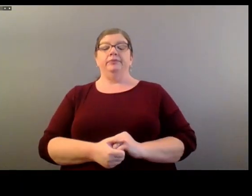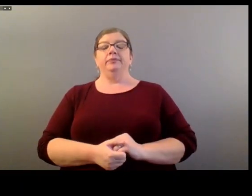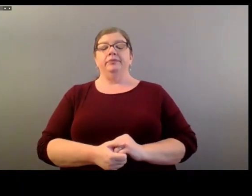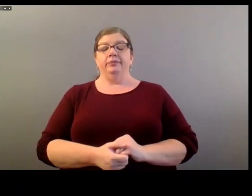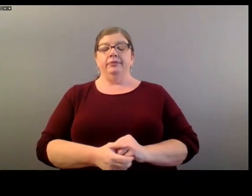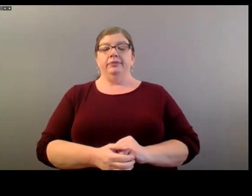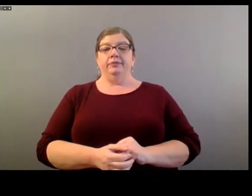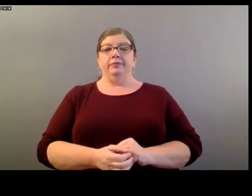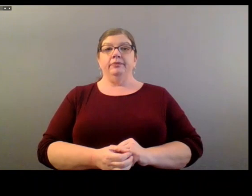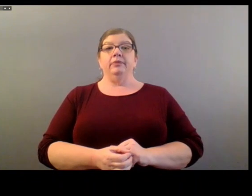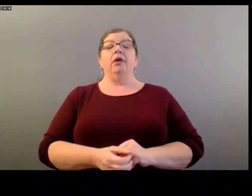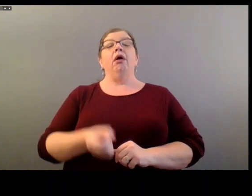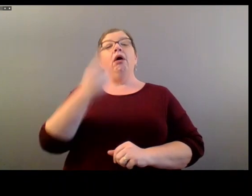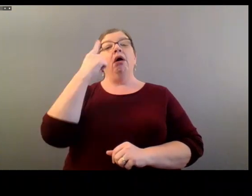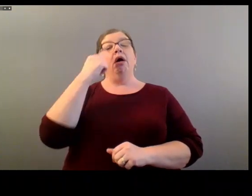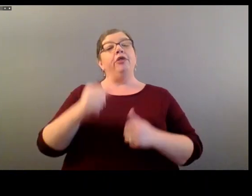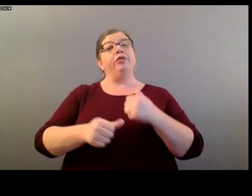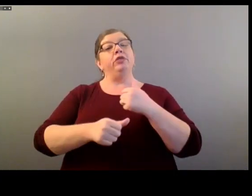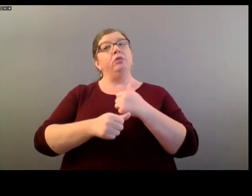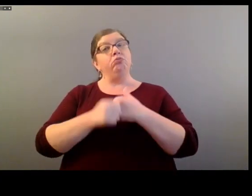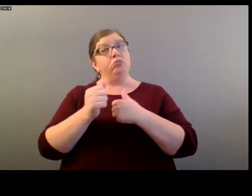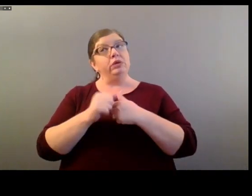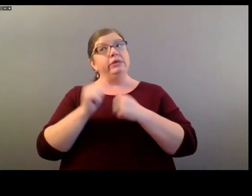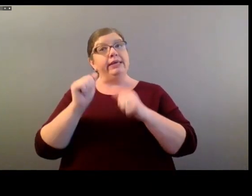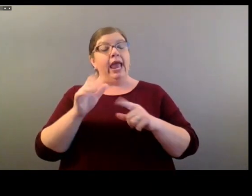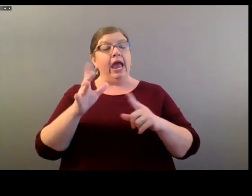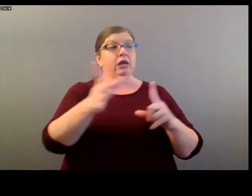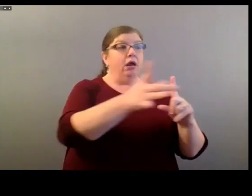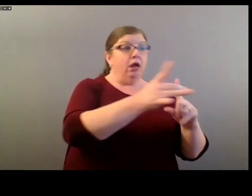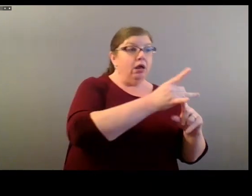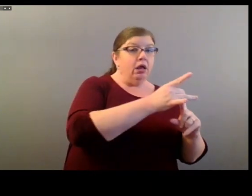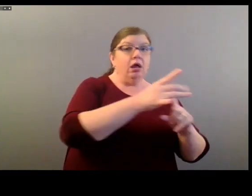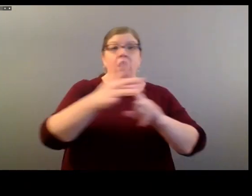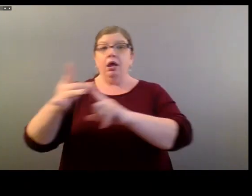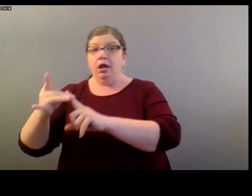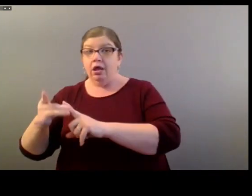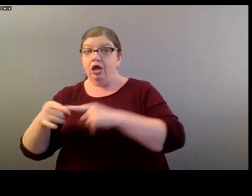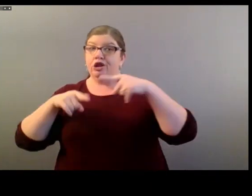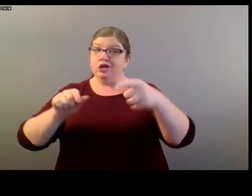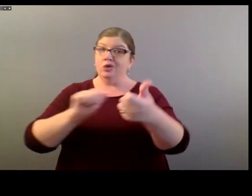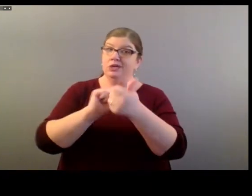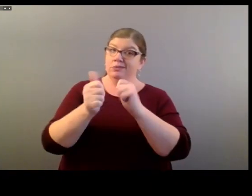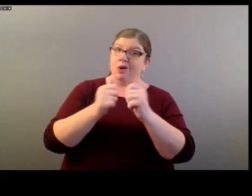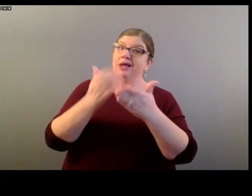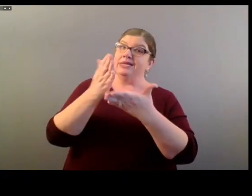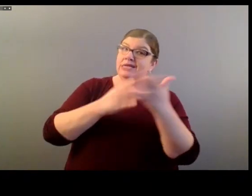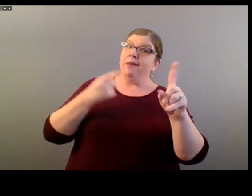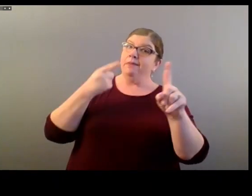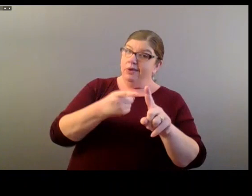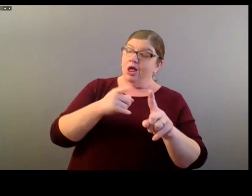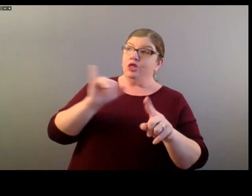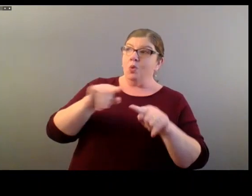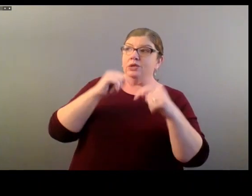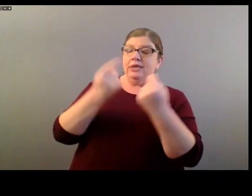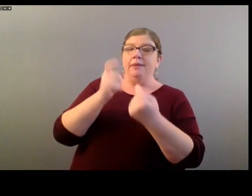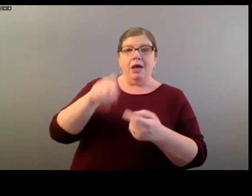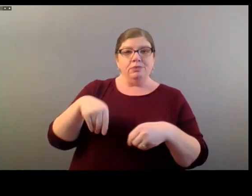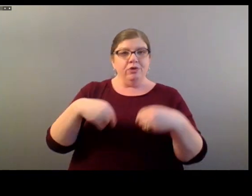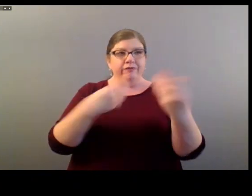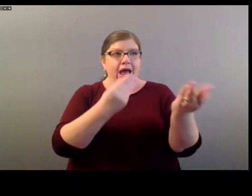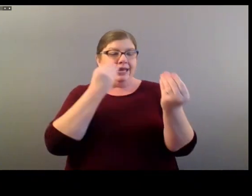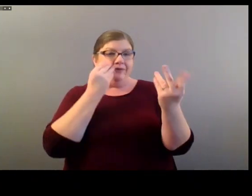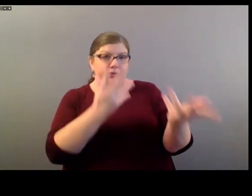of transmission that will continue to exist with some sports in particular, the teams must provide information